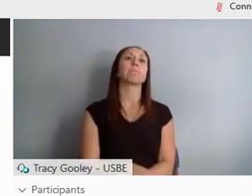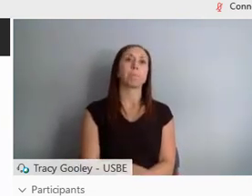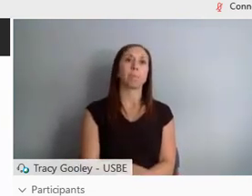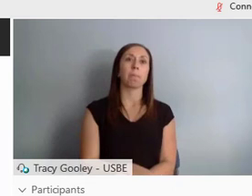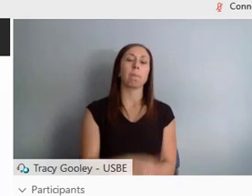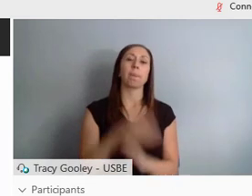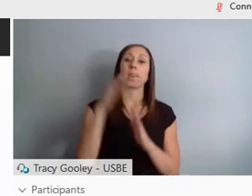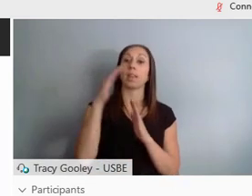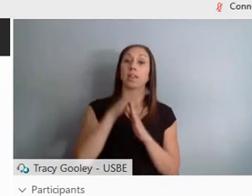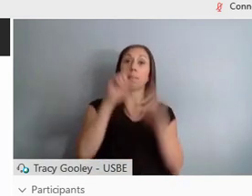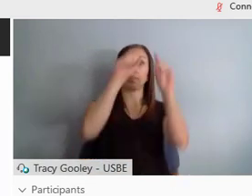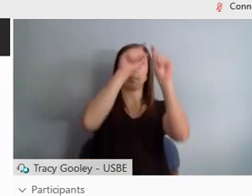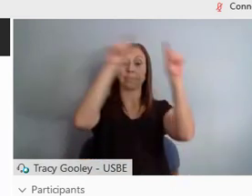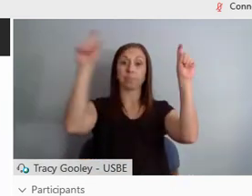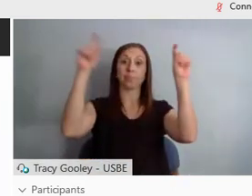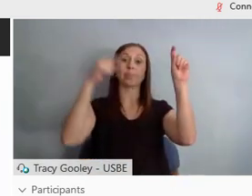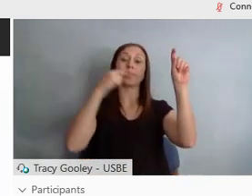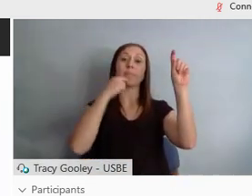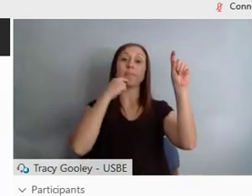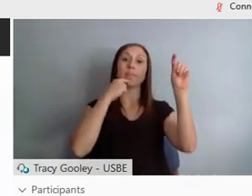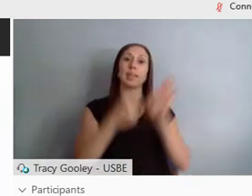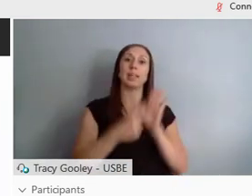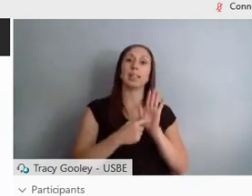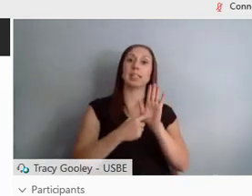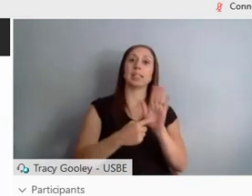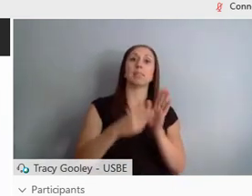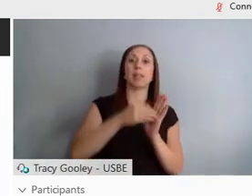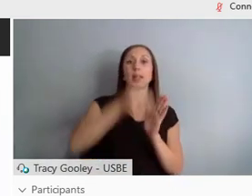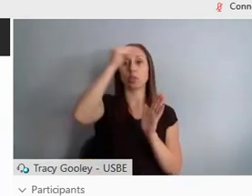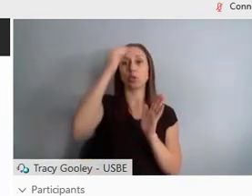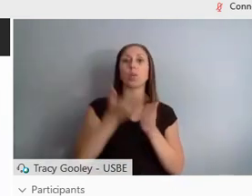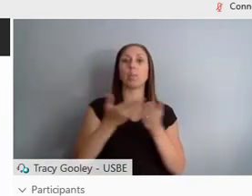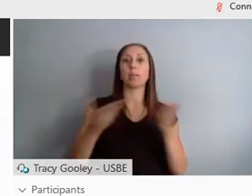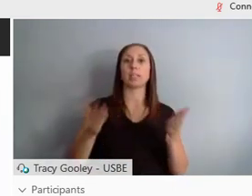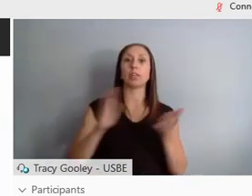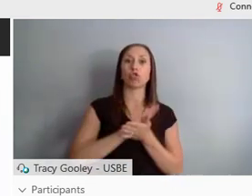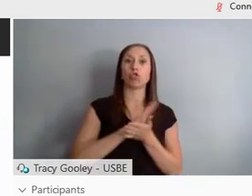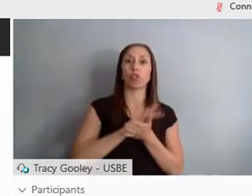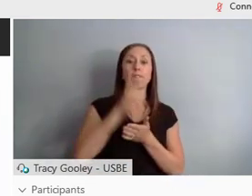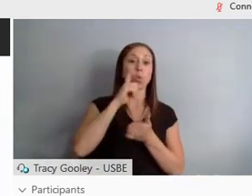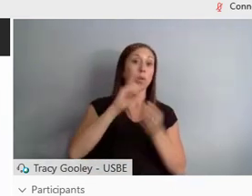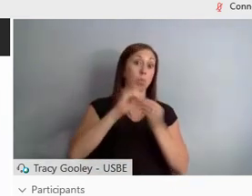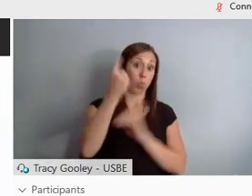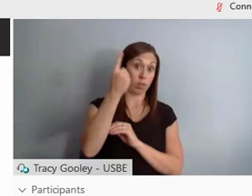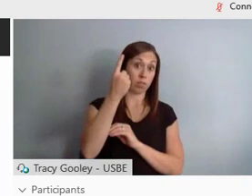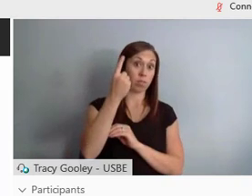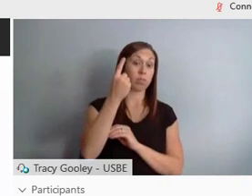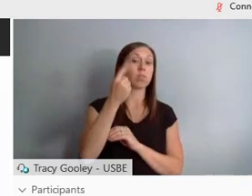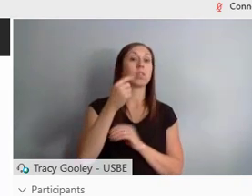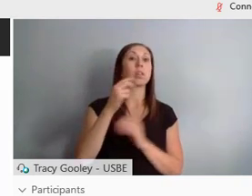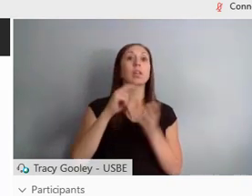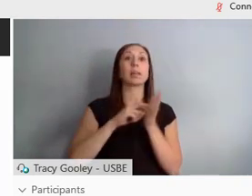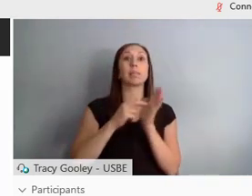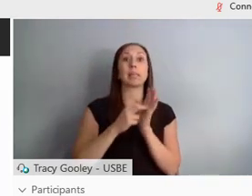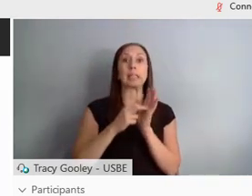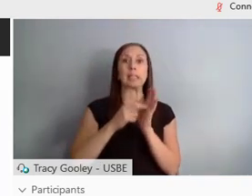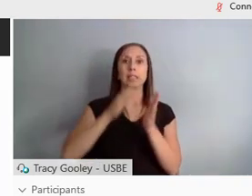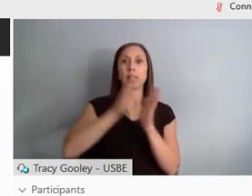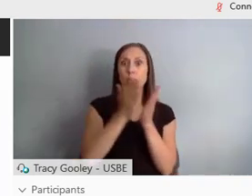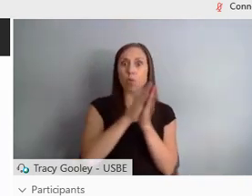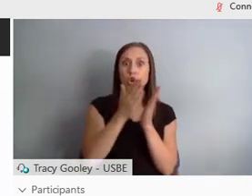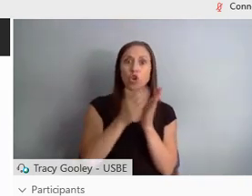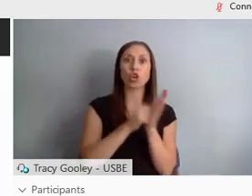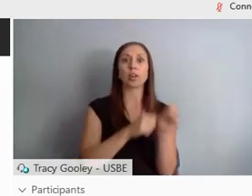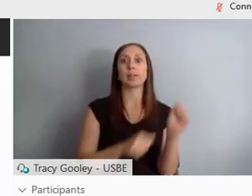It says at the top of the page to display the student material sheet for question number 1. So you would just take the student materials